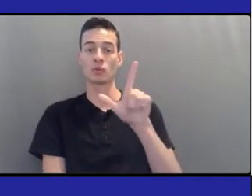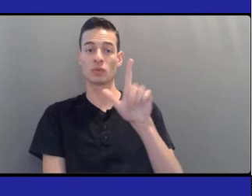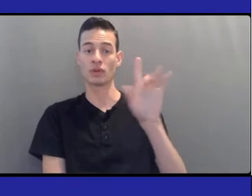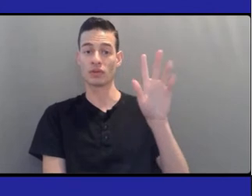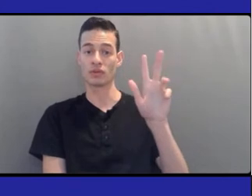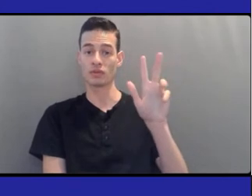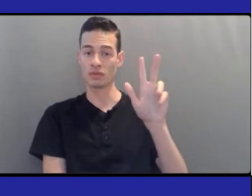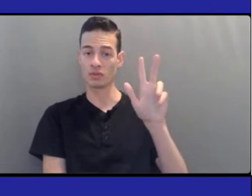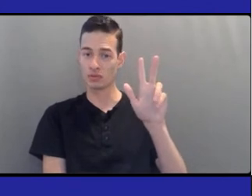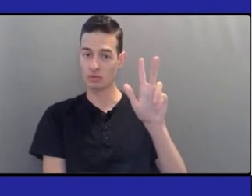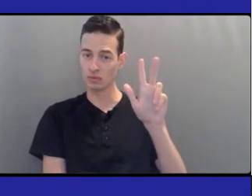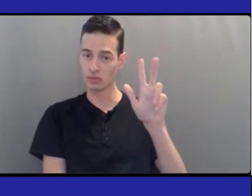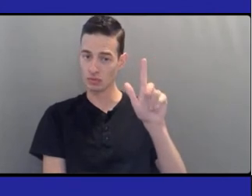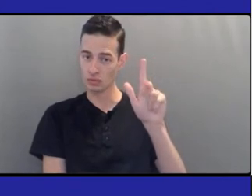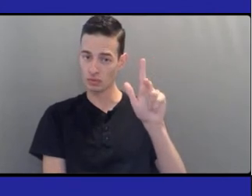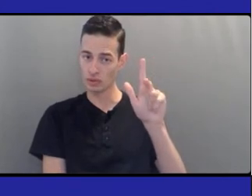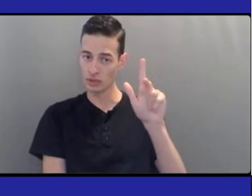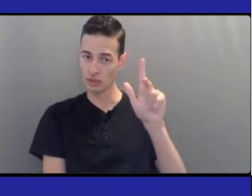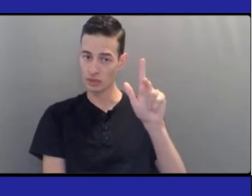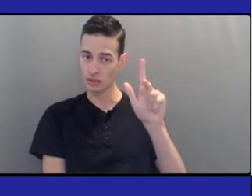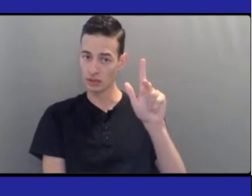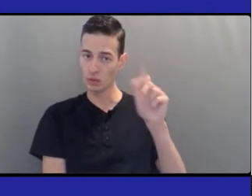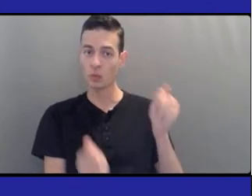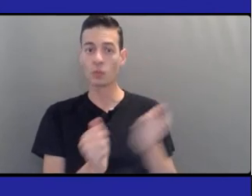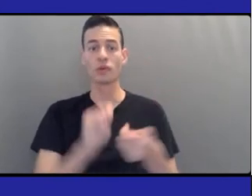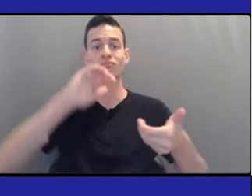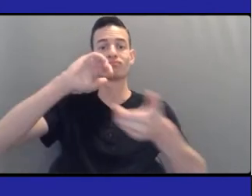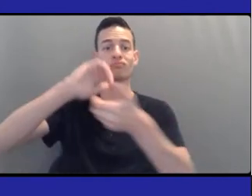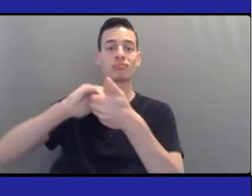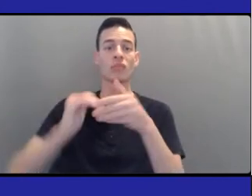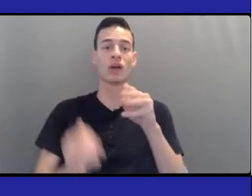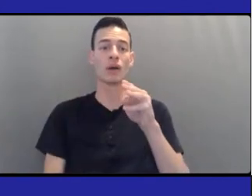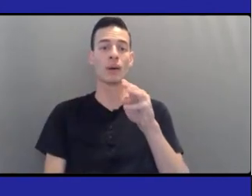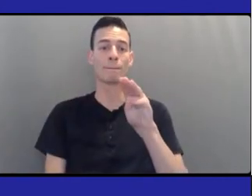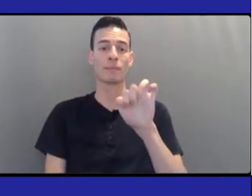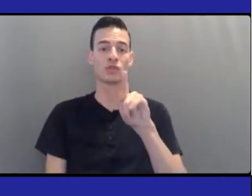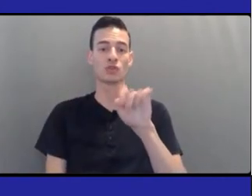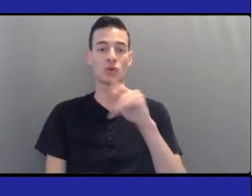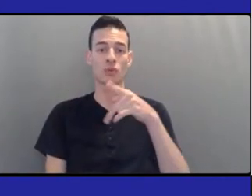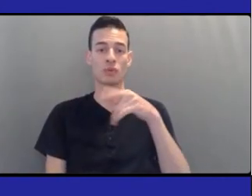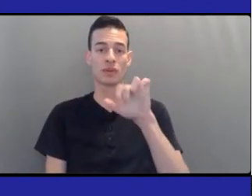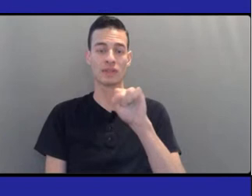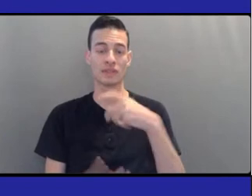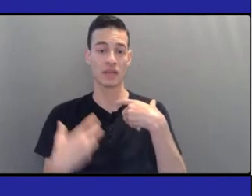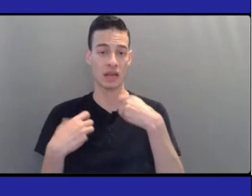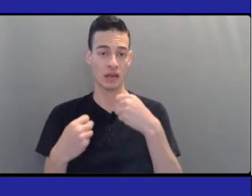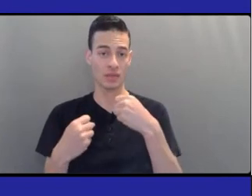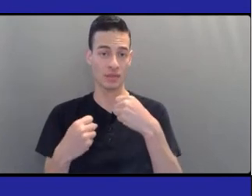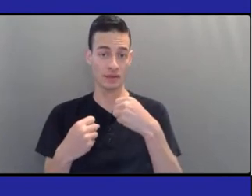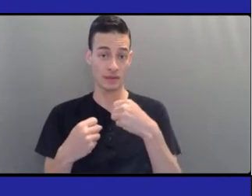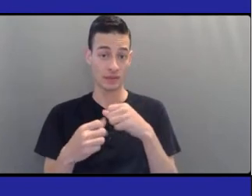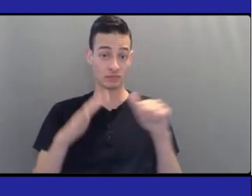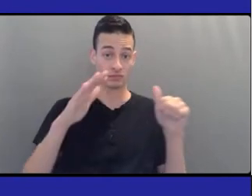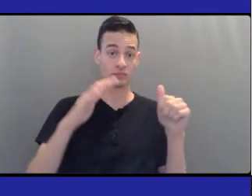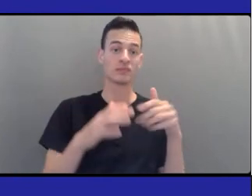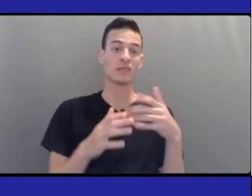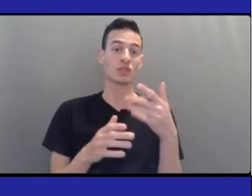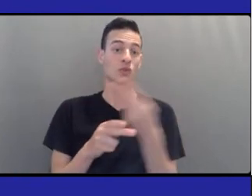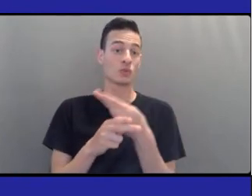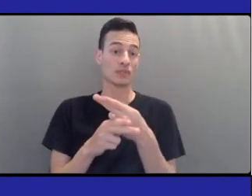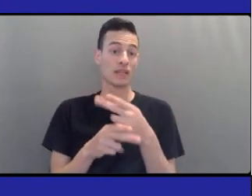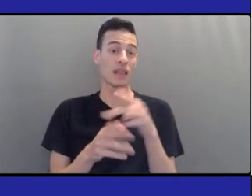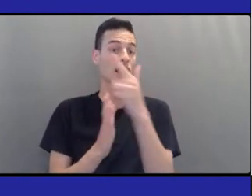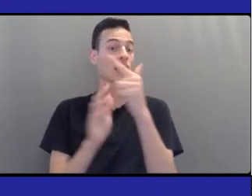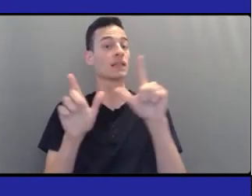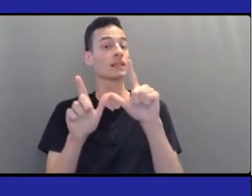of a subsidiary public benefit corporation to be established to hold a license under Article 43 of the